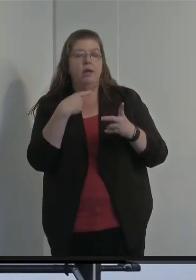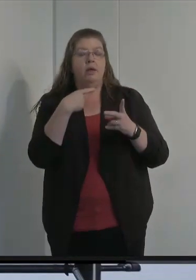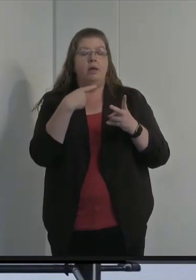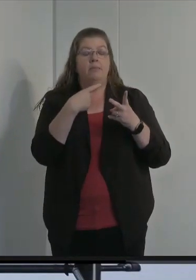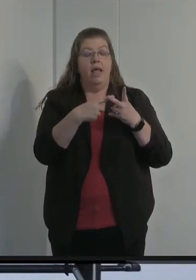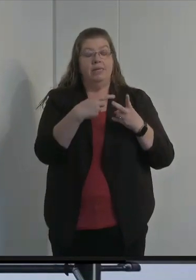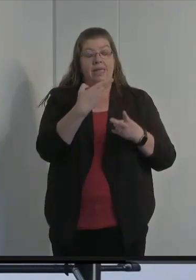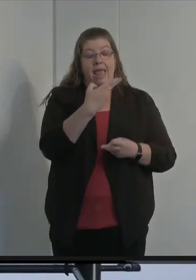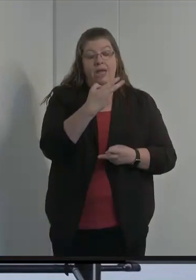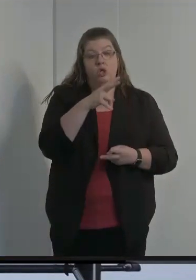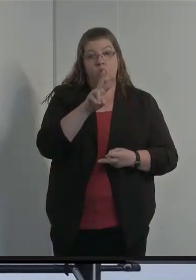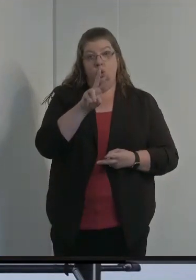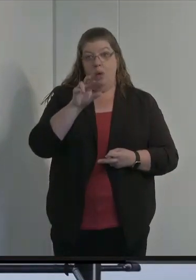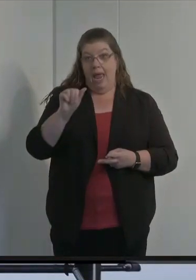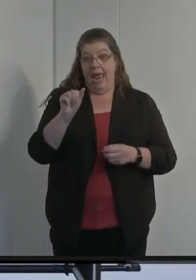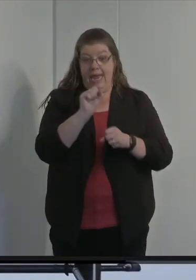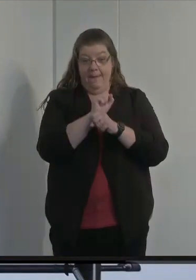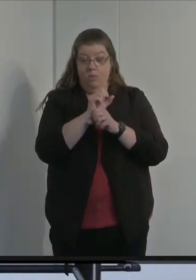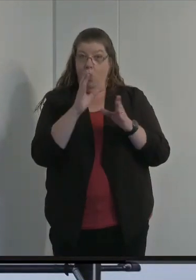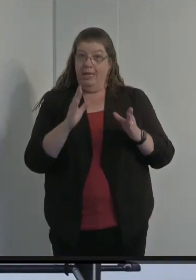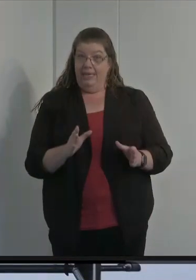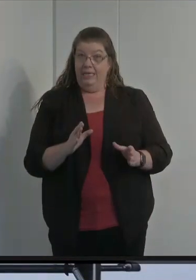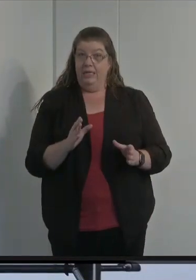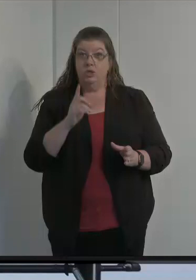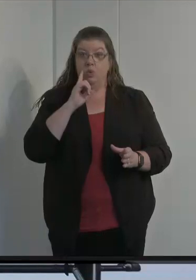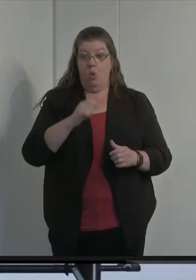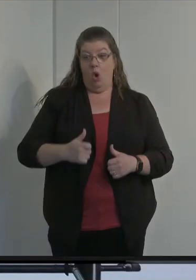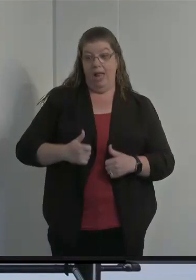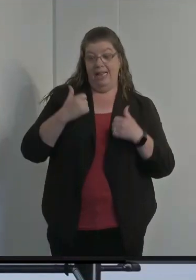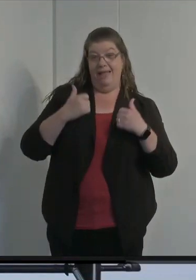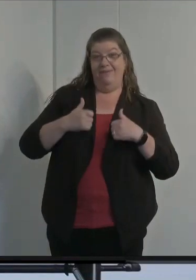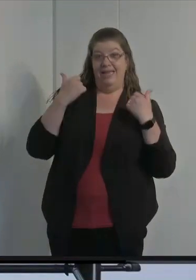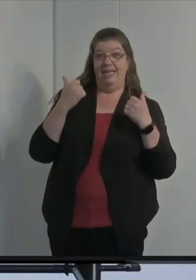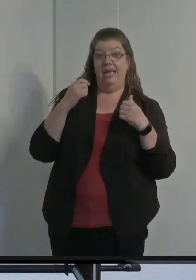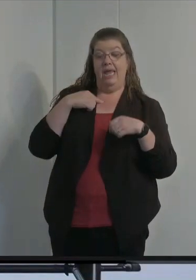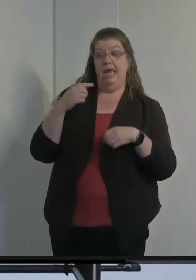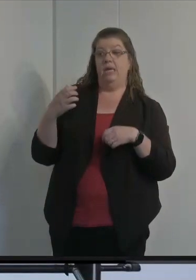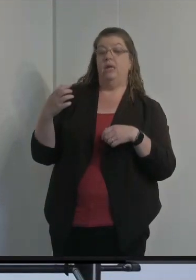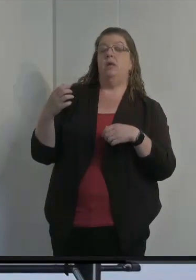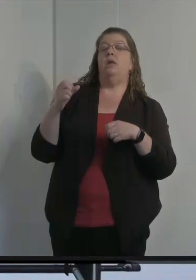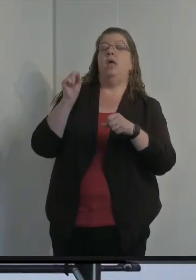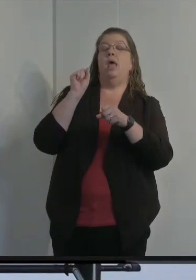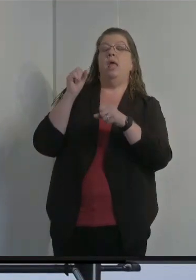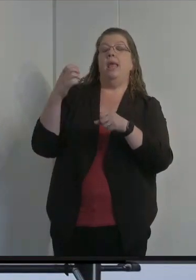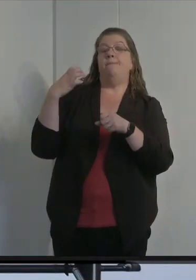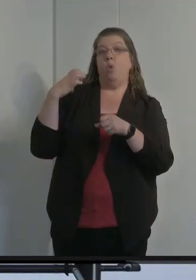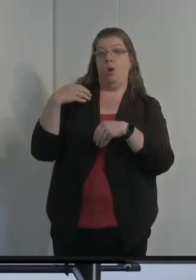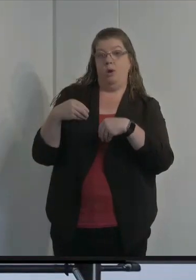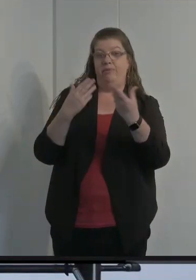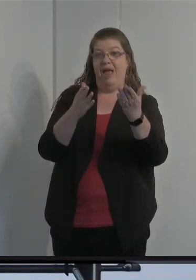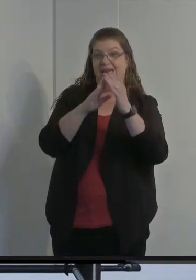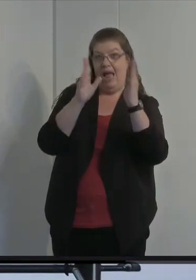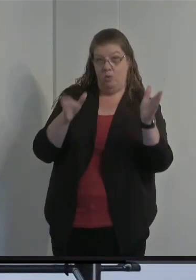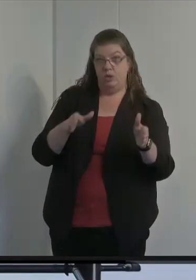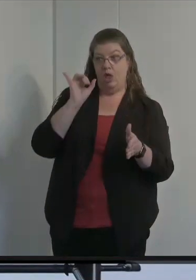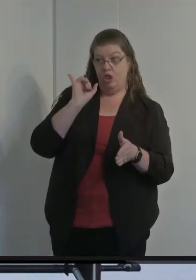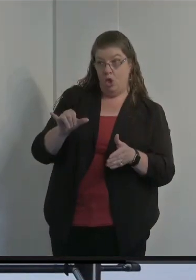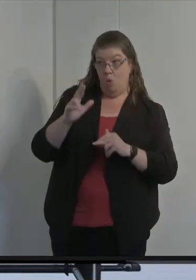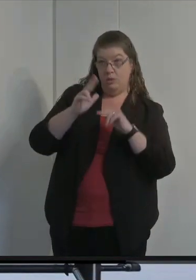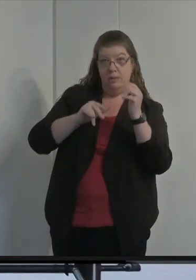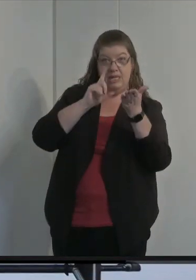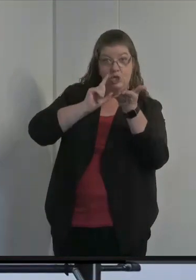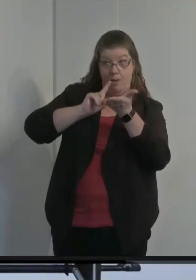H-2A employees who are living in employer-provided housing. Those facilities are being